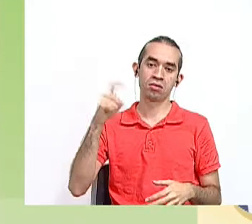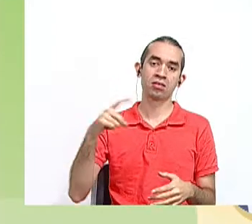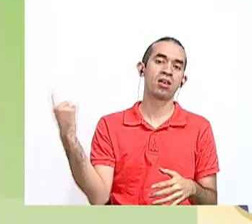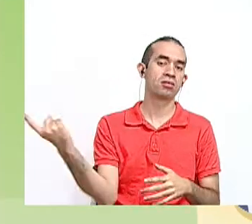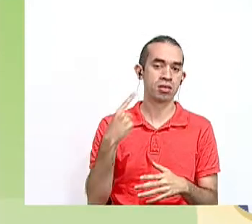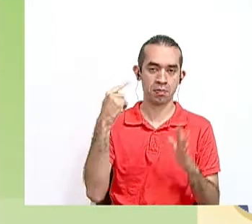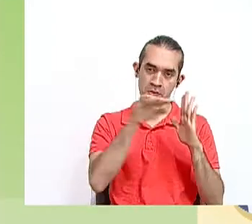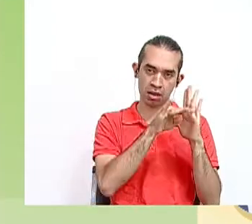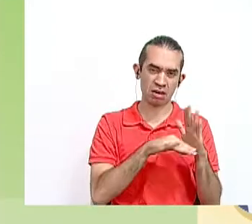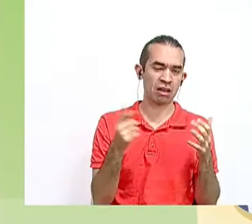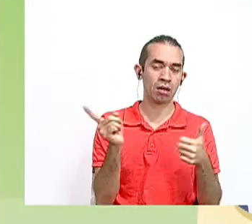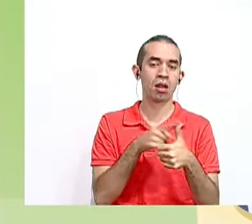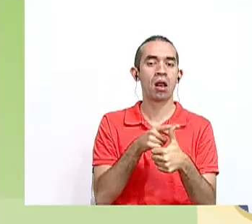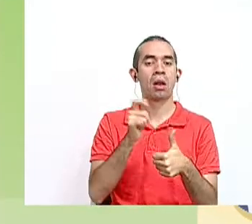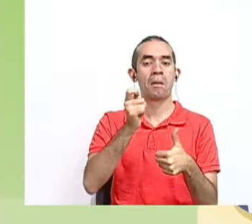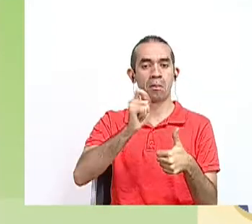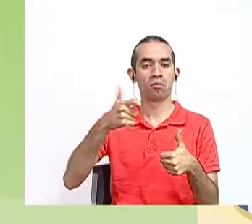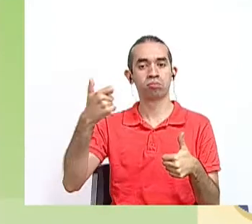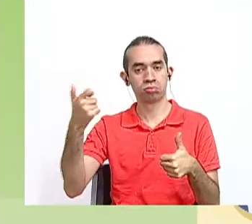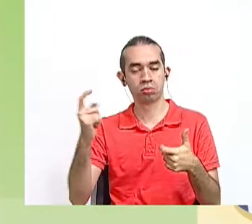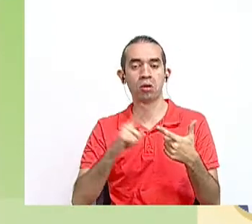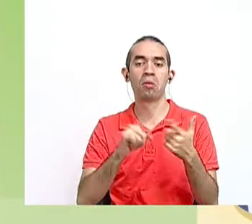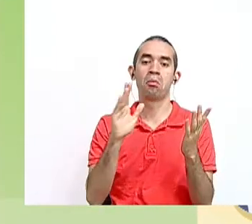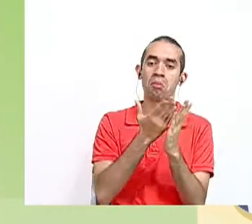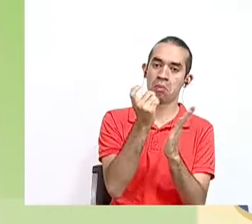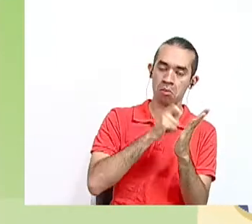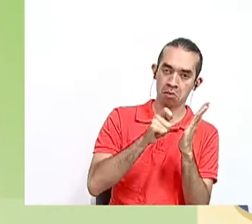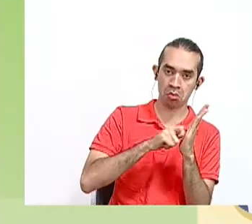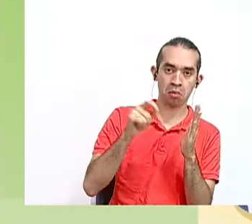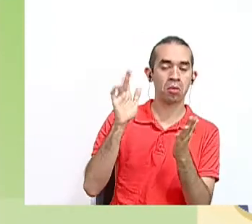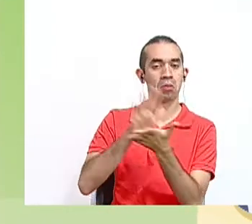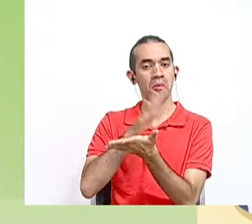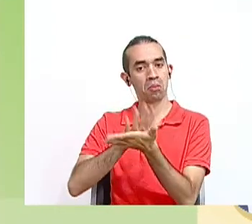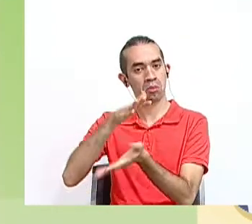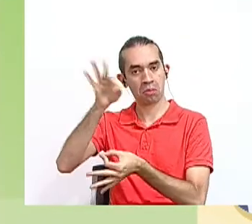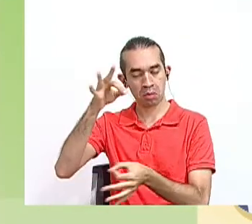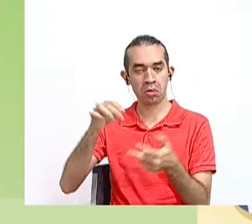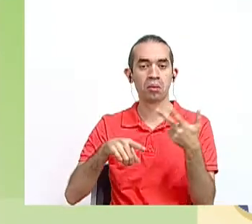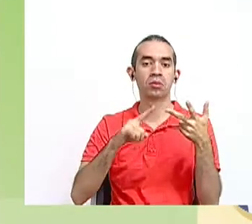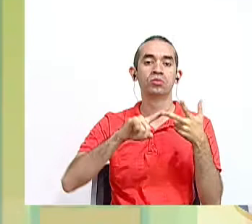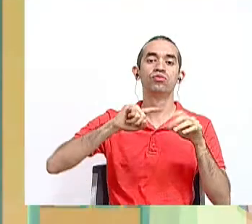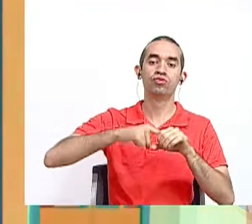or a pencil, a notebook, some paper, a sharpener, and an eraser.